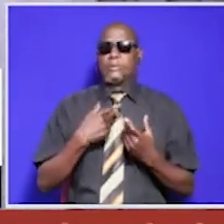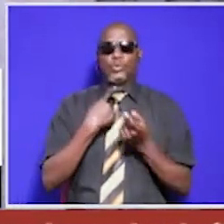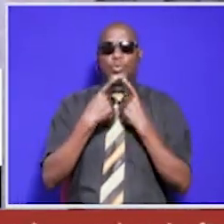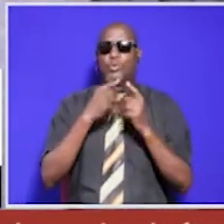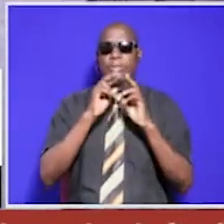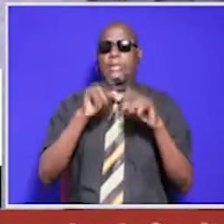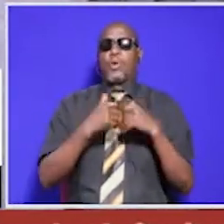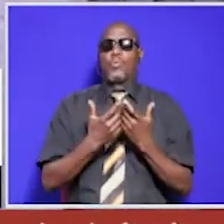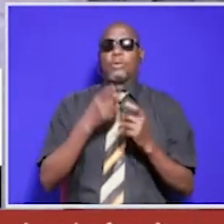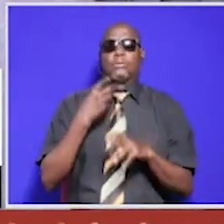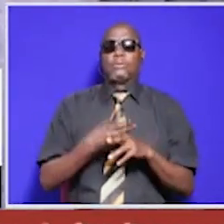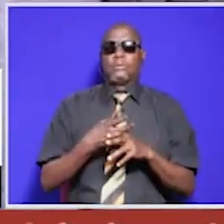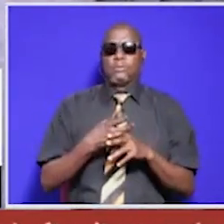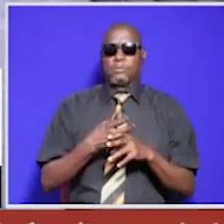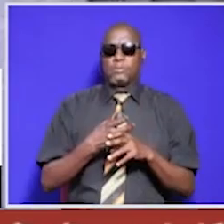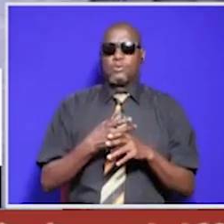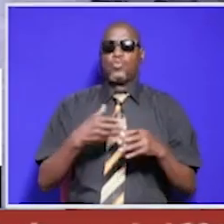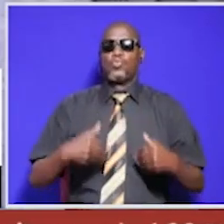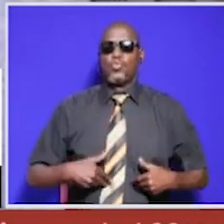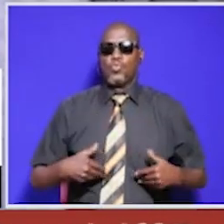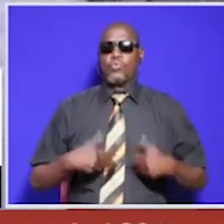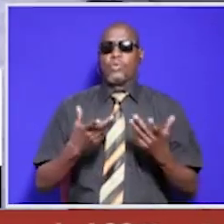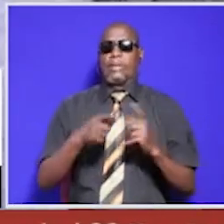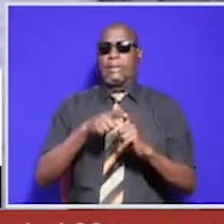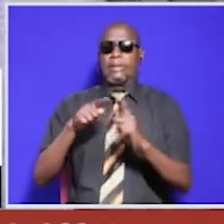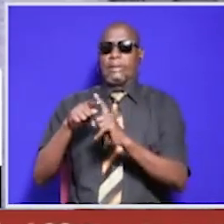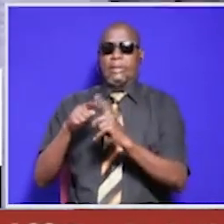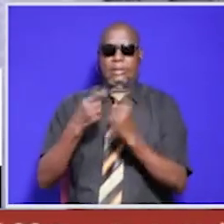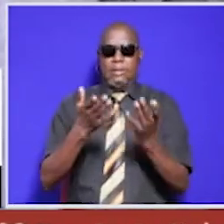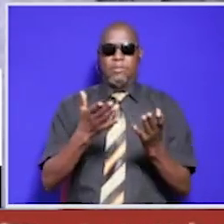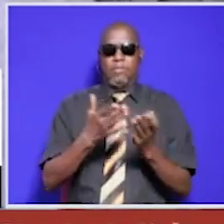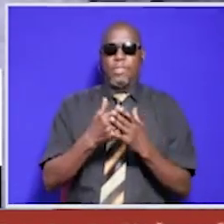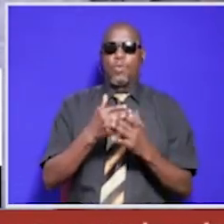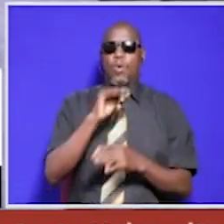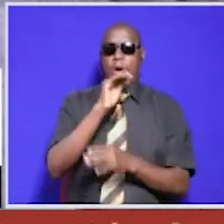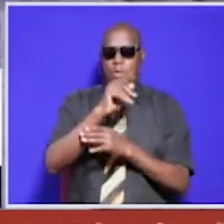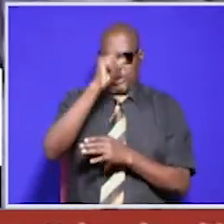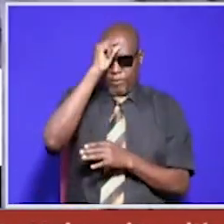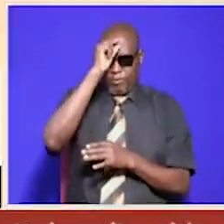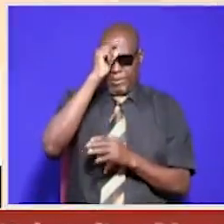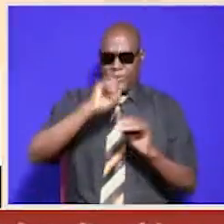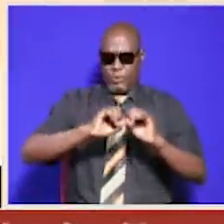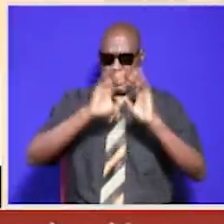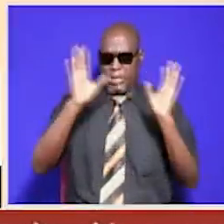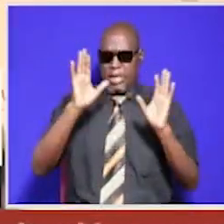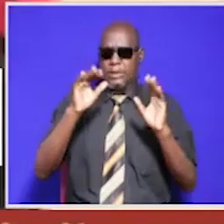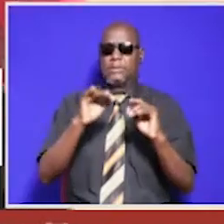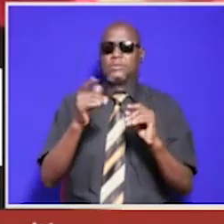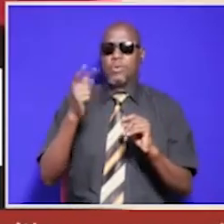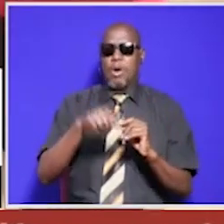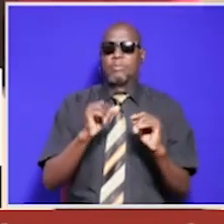important, and especially the youth. Those are the people that are being killed. We want to request the government to come out clearly and save the lives of